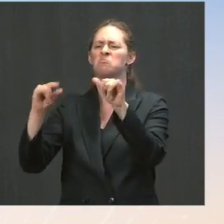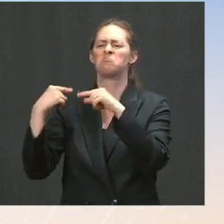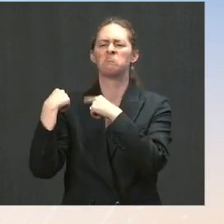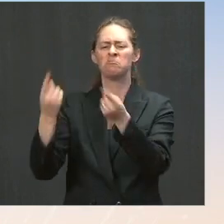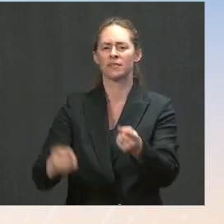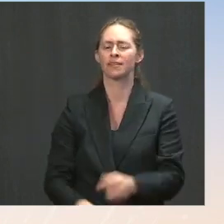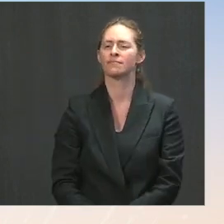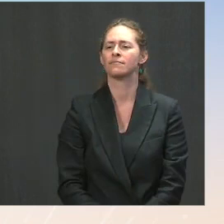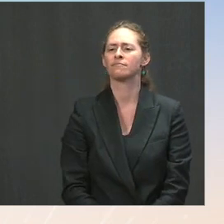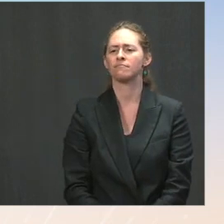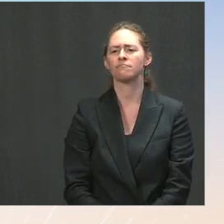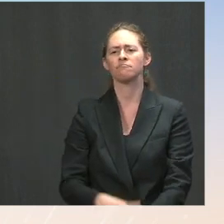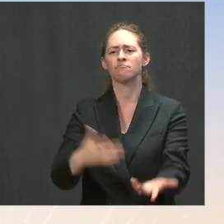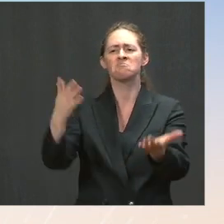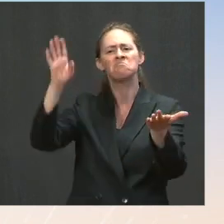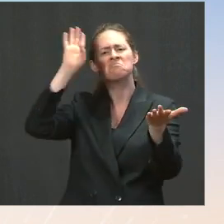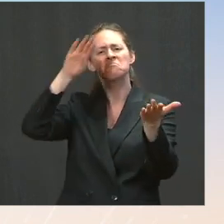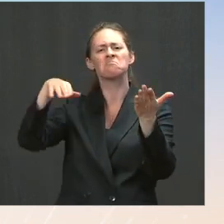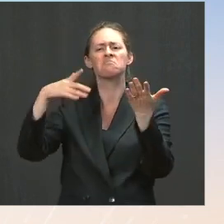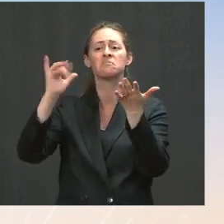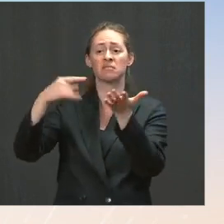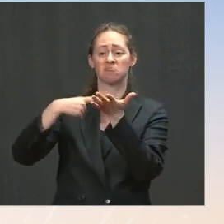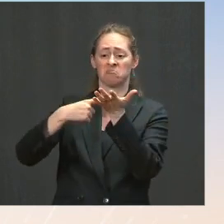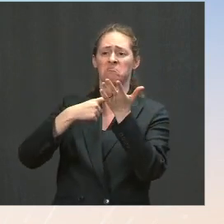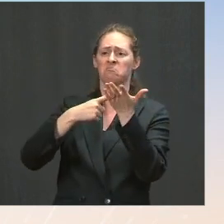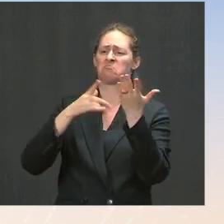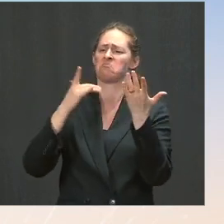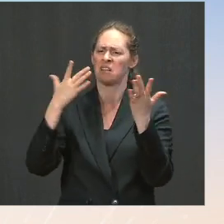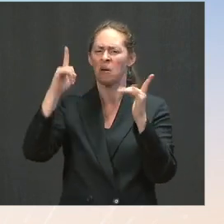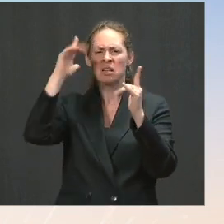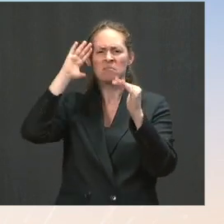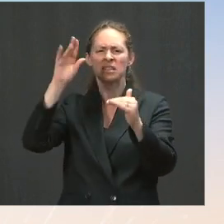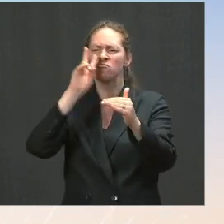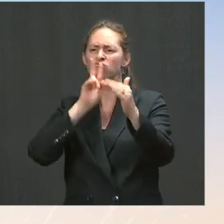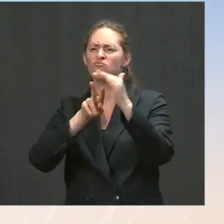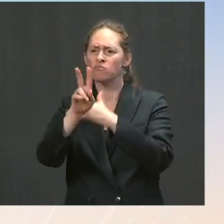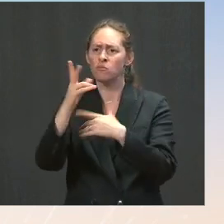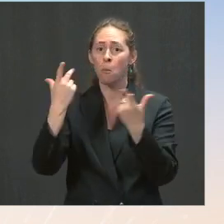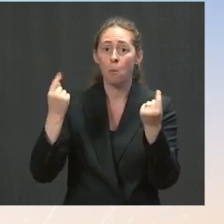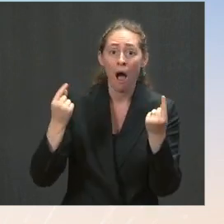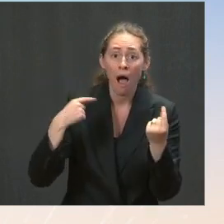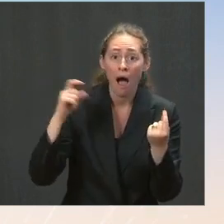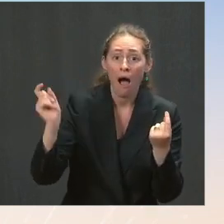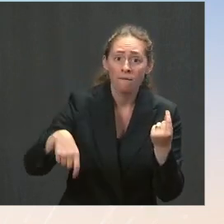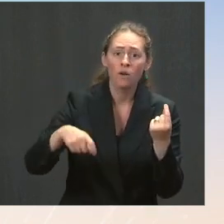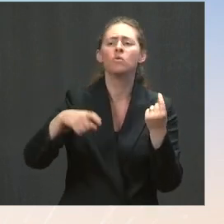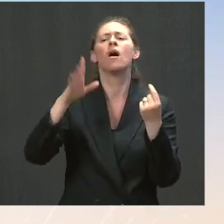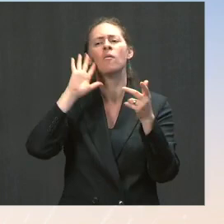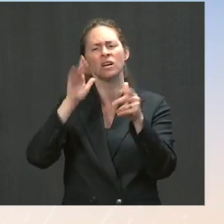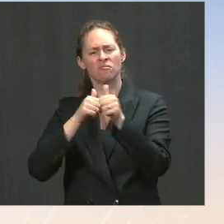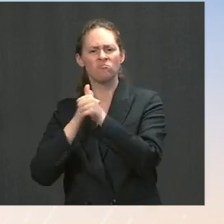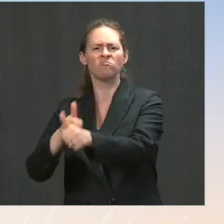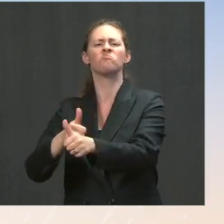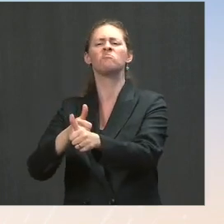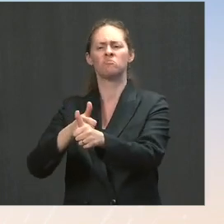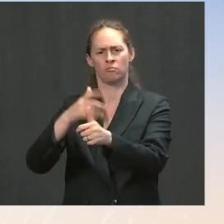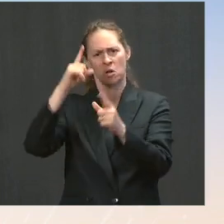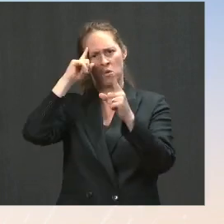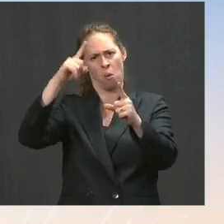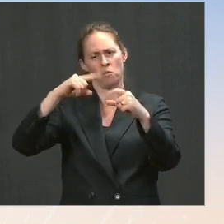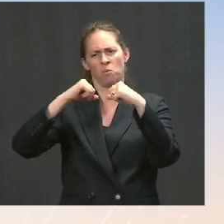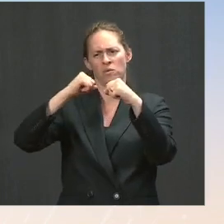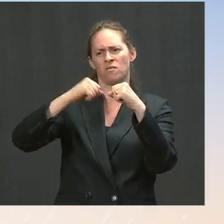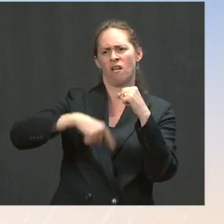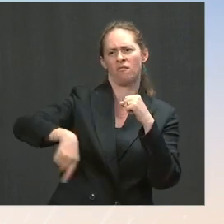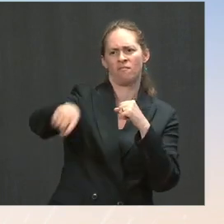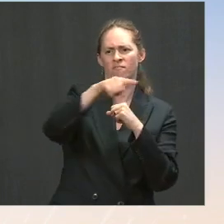you would expect, for months now from the beginning about what steps need to be taken, should be taken to protect from an evolving virus.